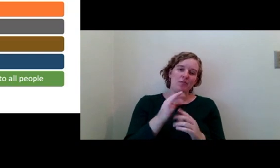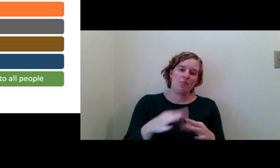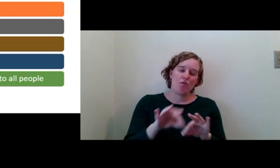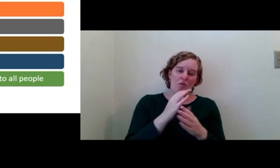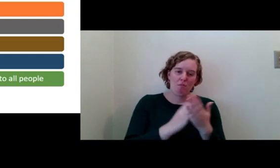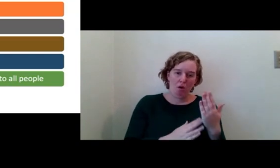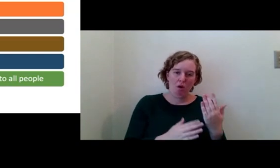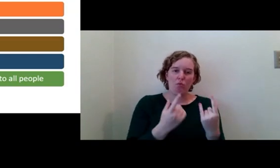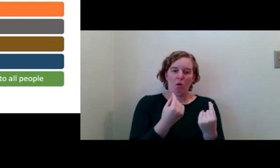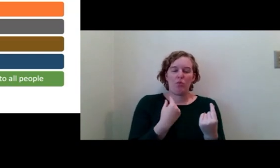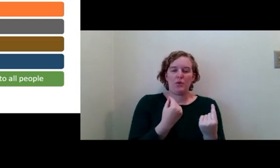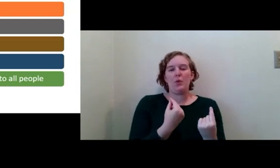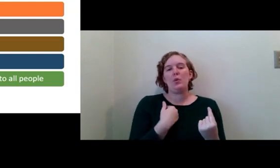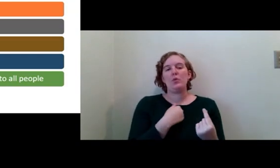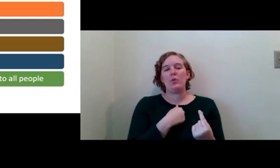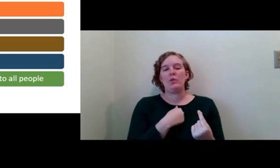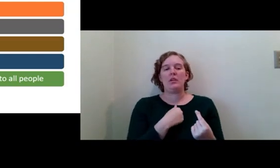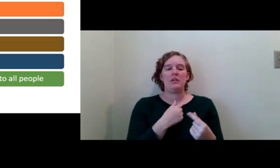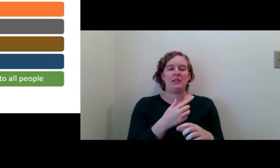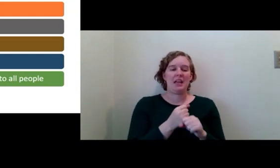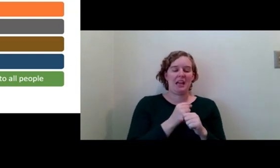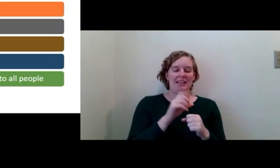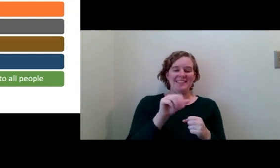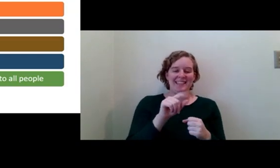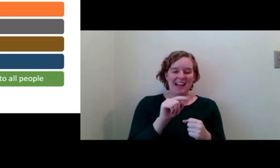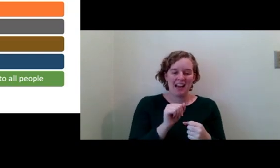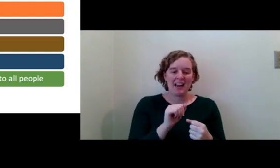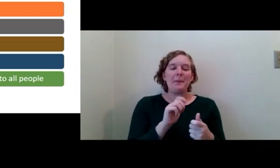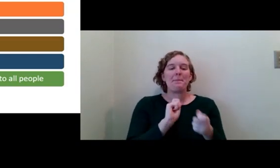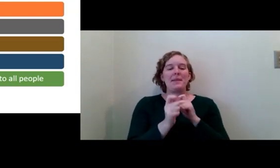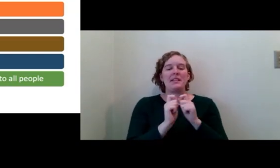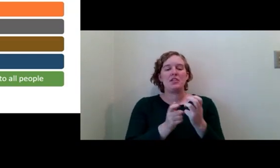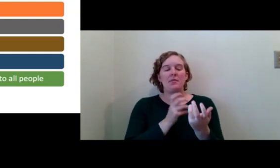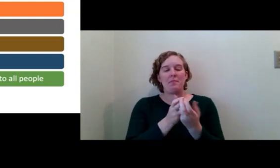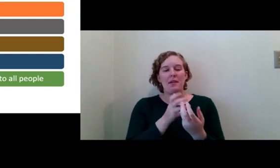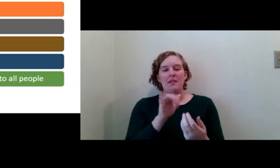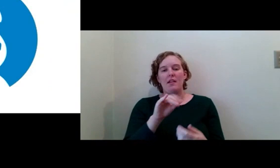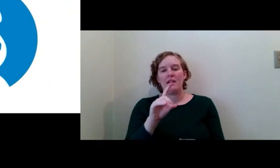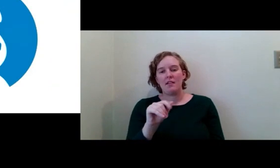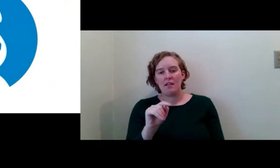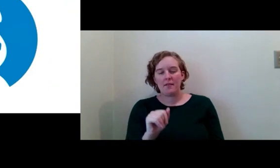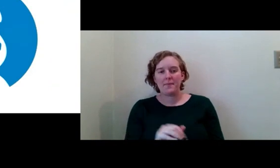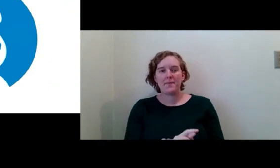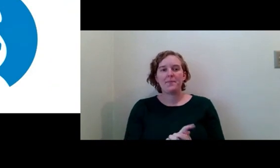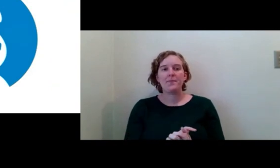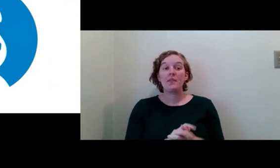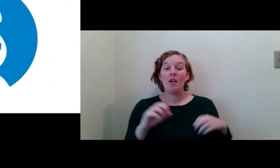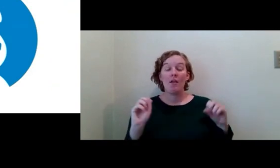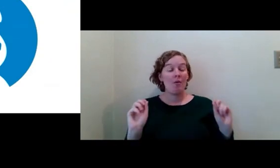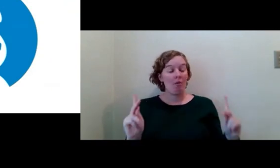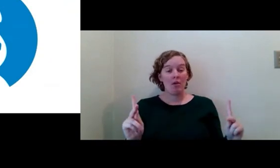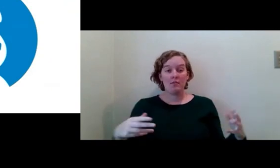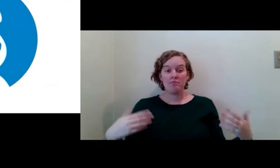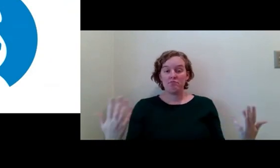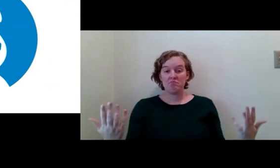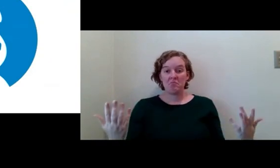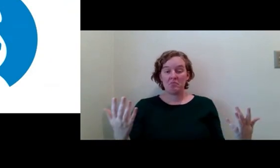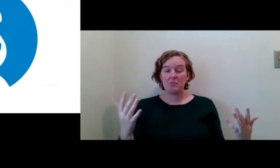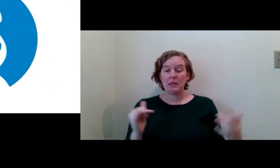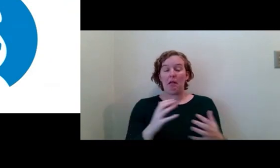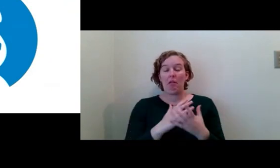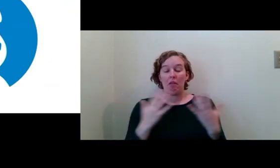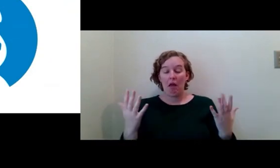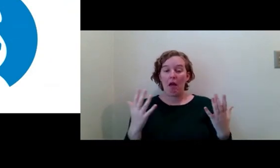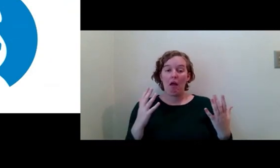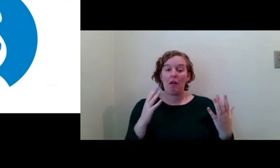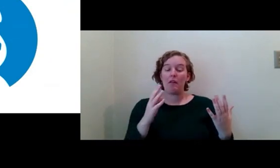technologies based on the data that's coming out in the literature and that we gather ourselves. Okay, so that's a lot of words, but